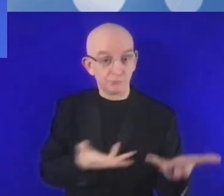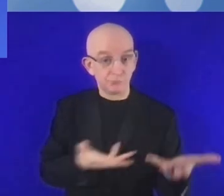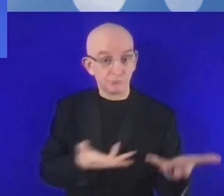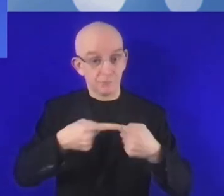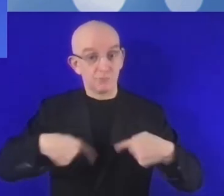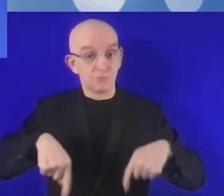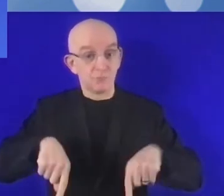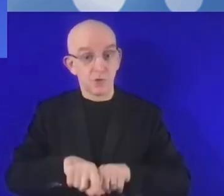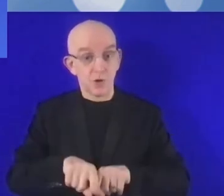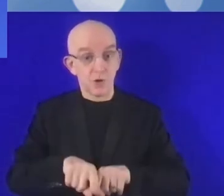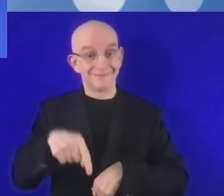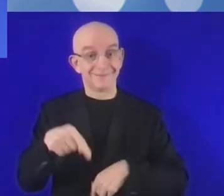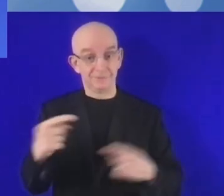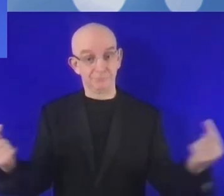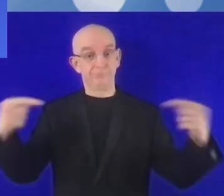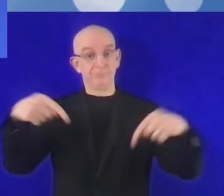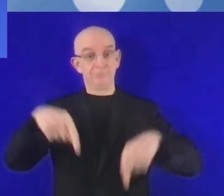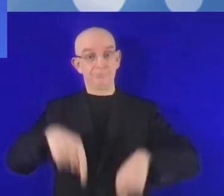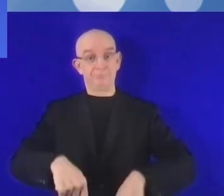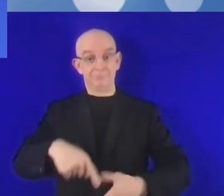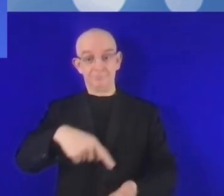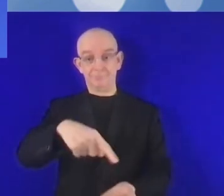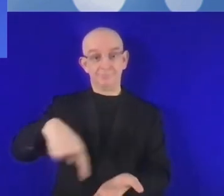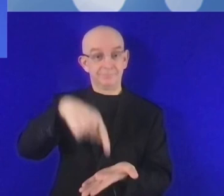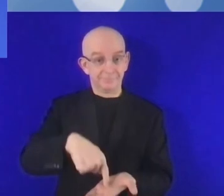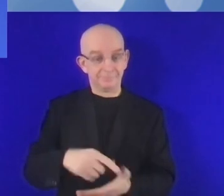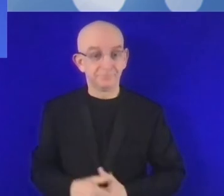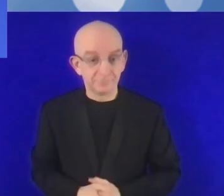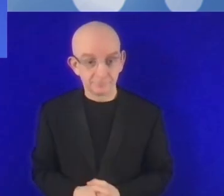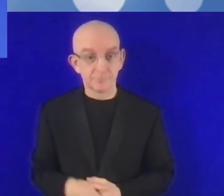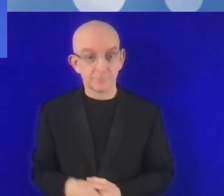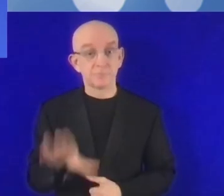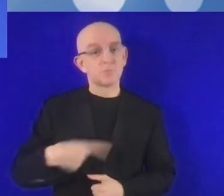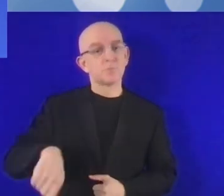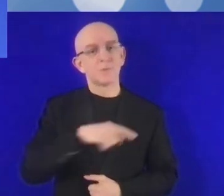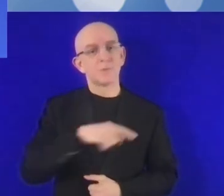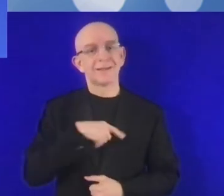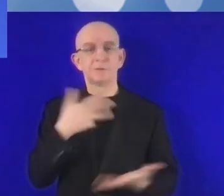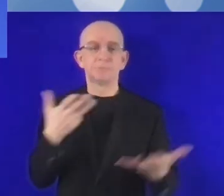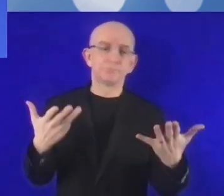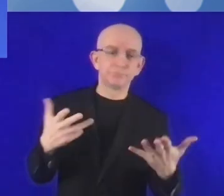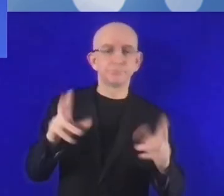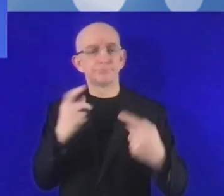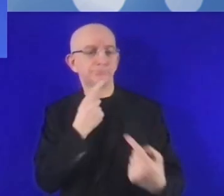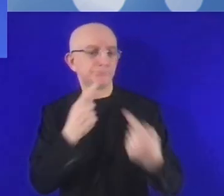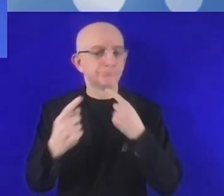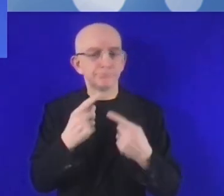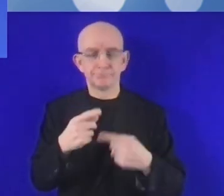discuss governing the internet solely, but we discuss the new regulations as well,